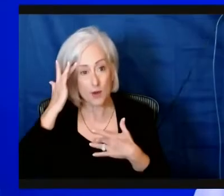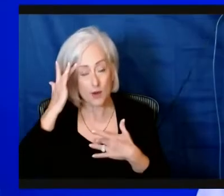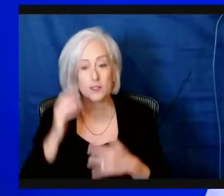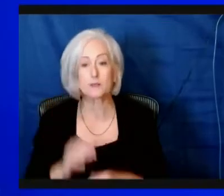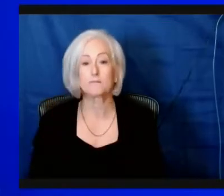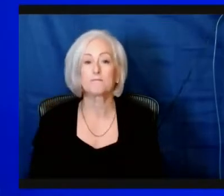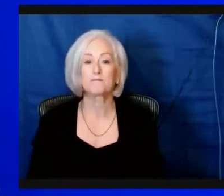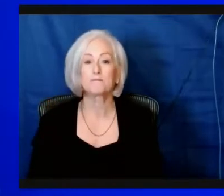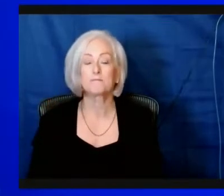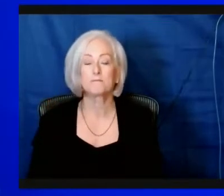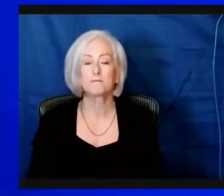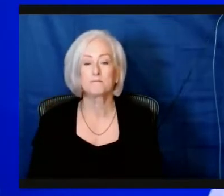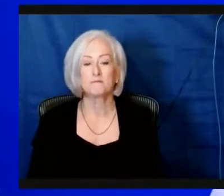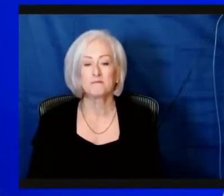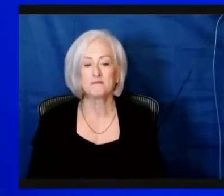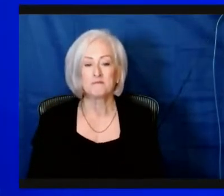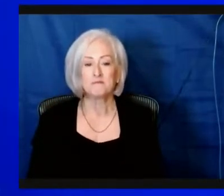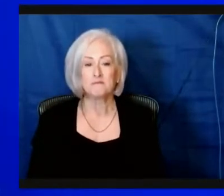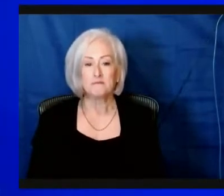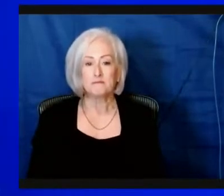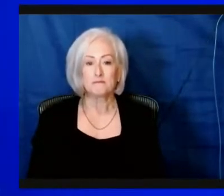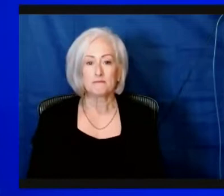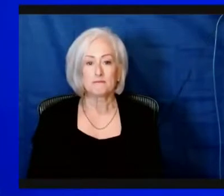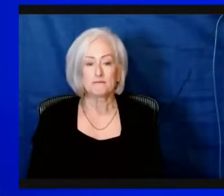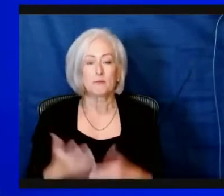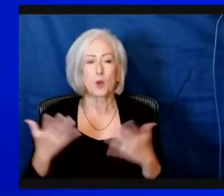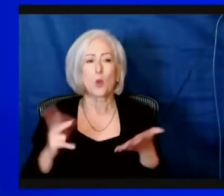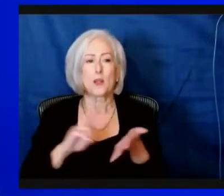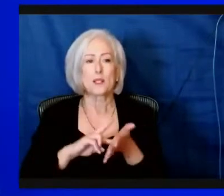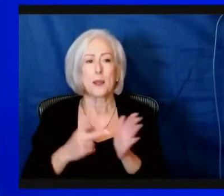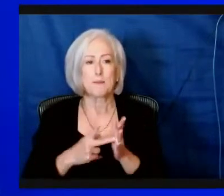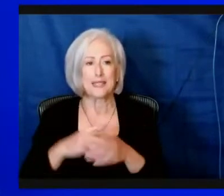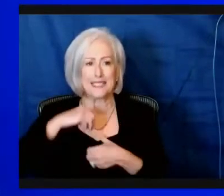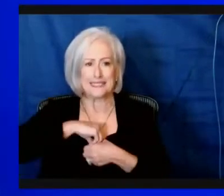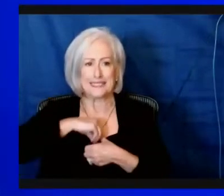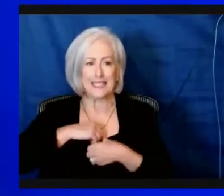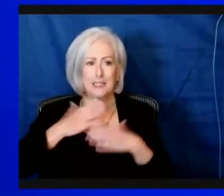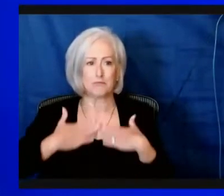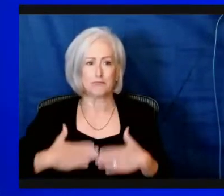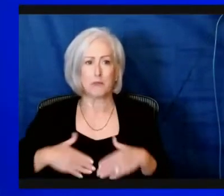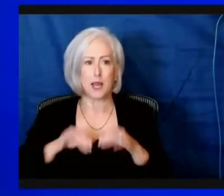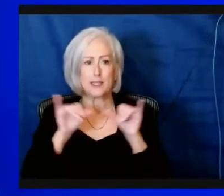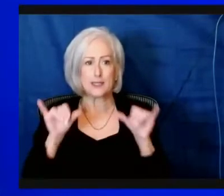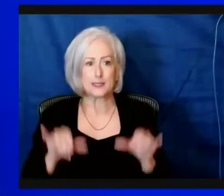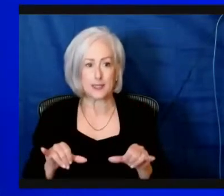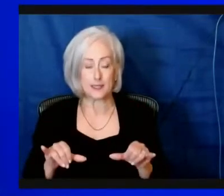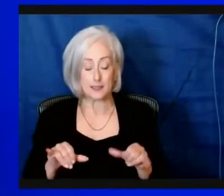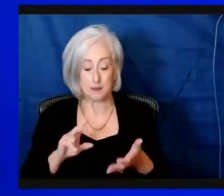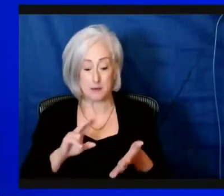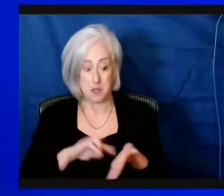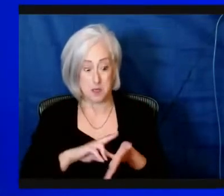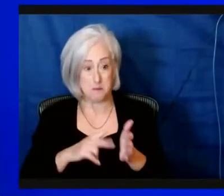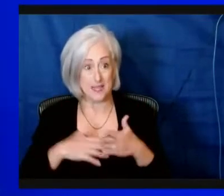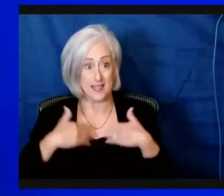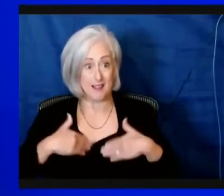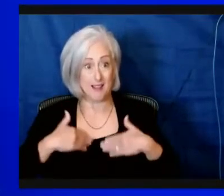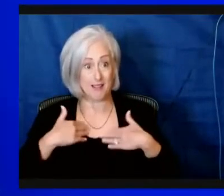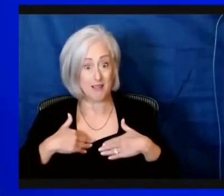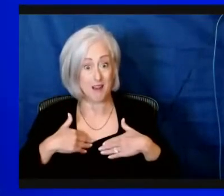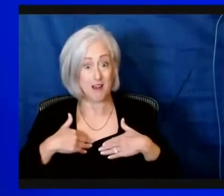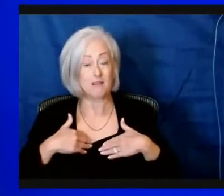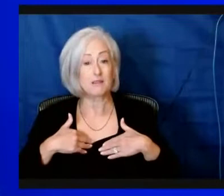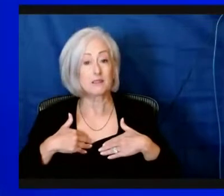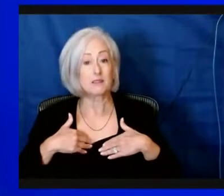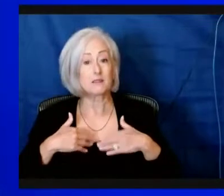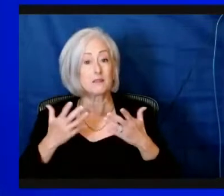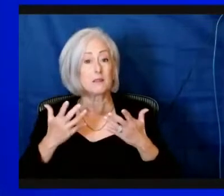far as, what does that mean to stay in your system? I'm wondering if this means just in the upper respiratory tract where you're testing. Certainly we